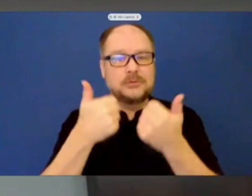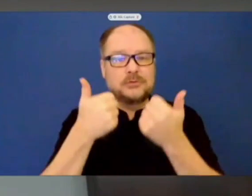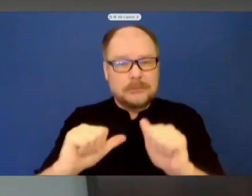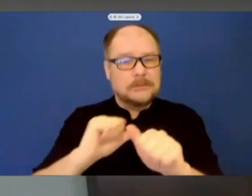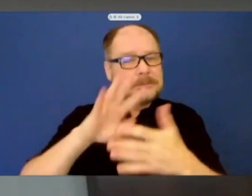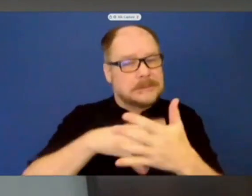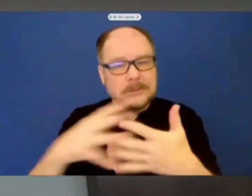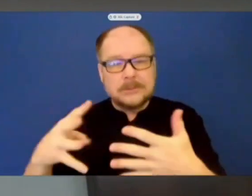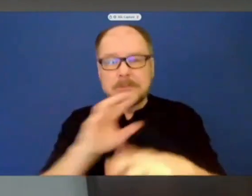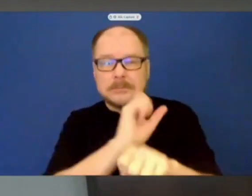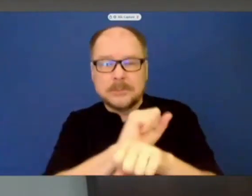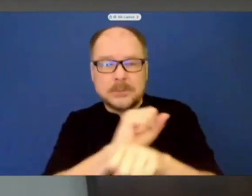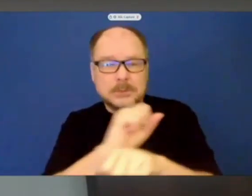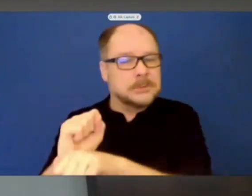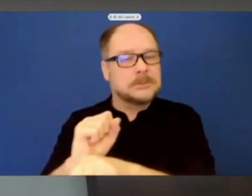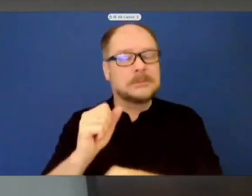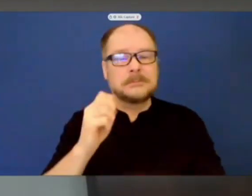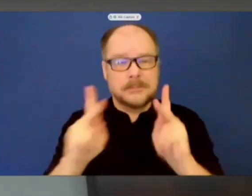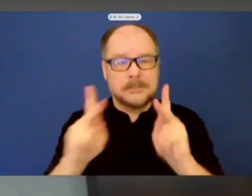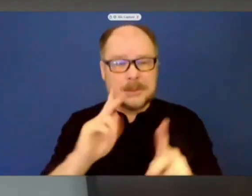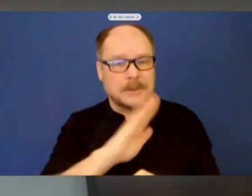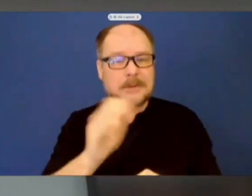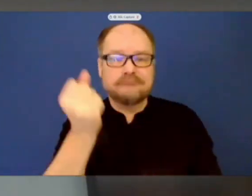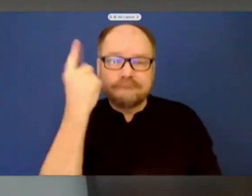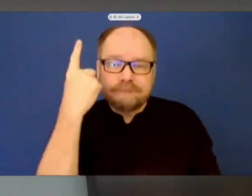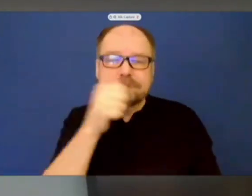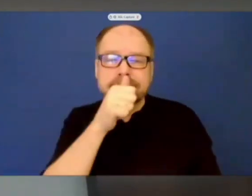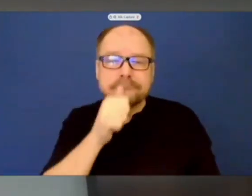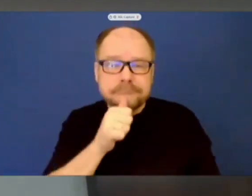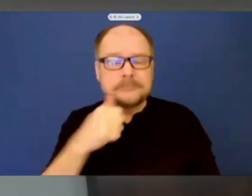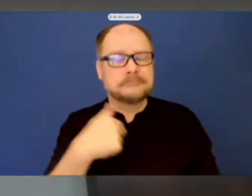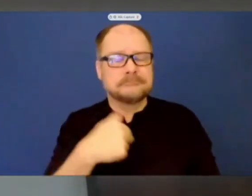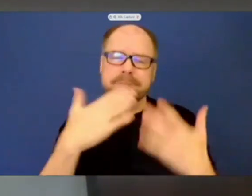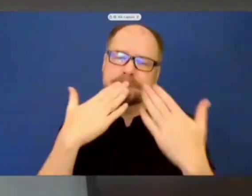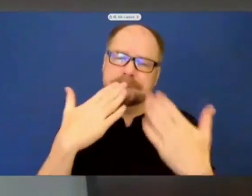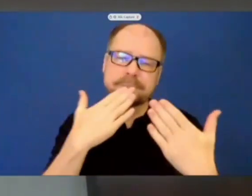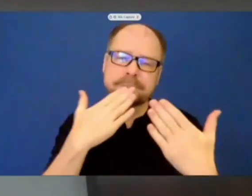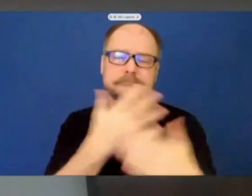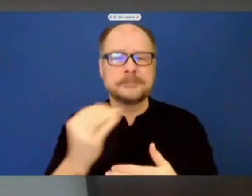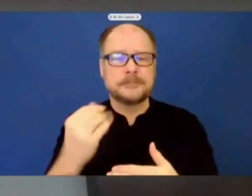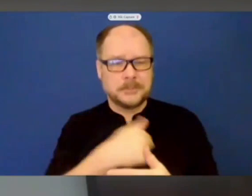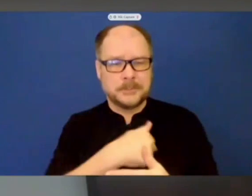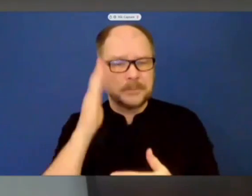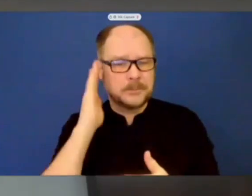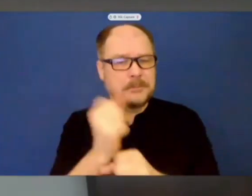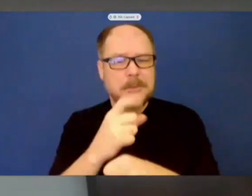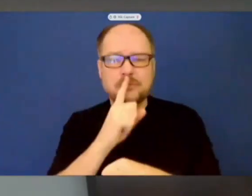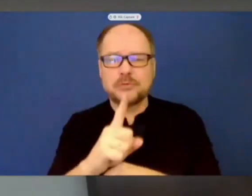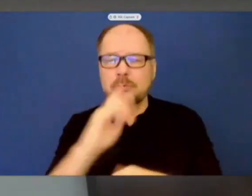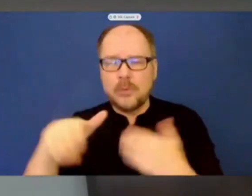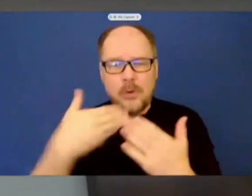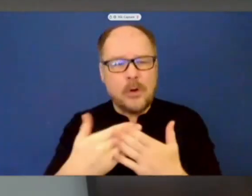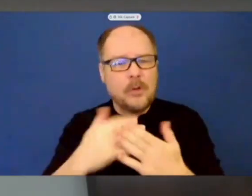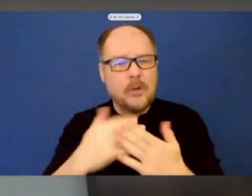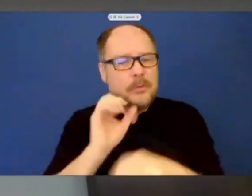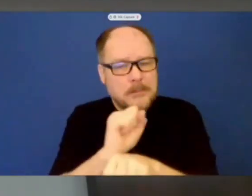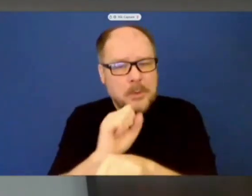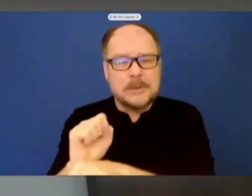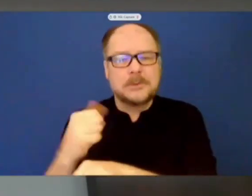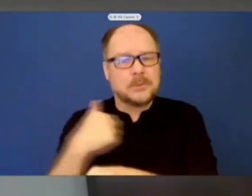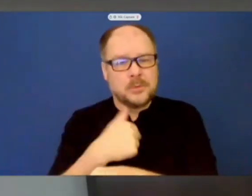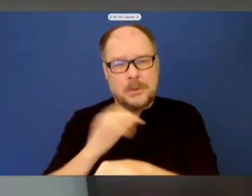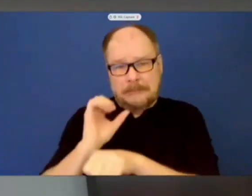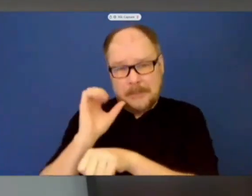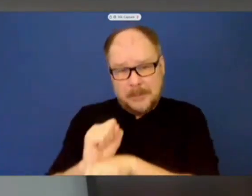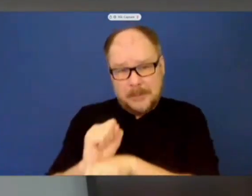understanding. And our goal is to continue to make sure to communicate as much as possible and ensure that every appointment that is affected by shipment delays is promptly